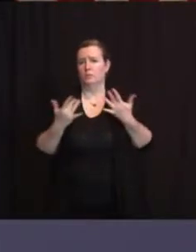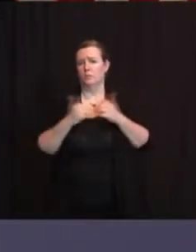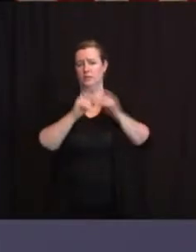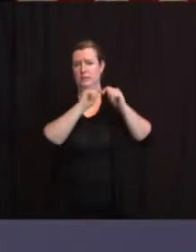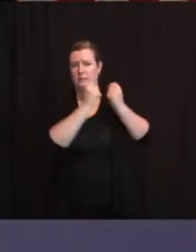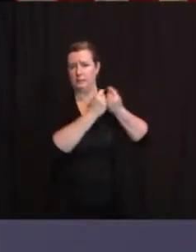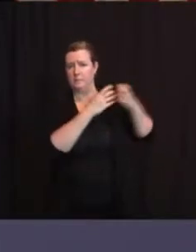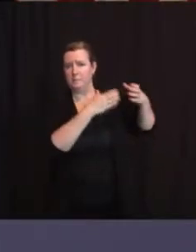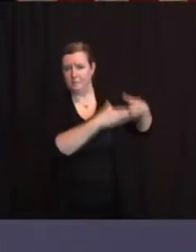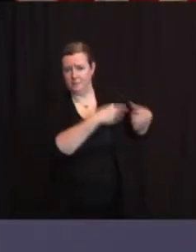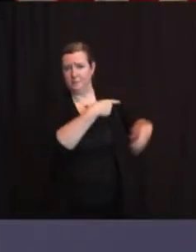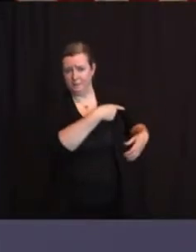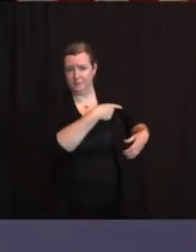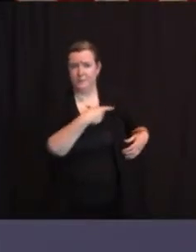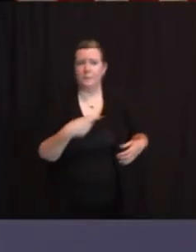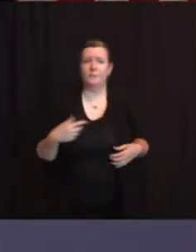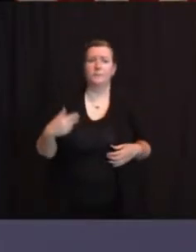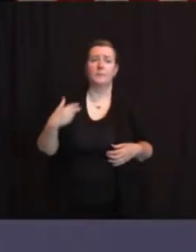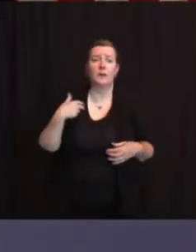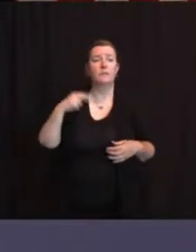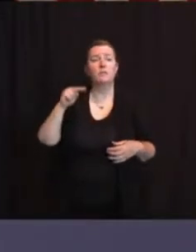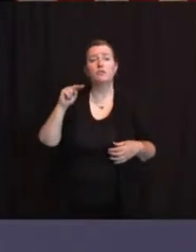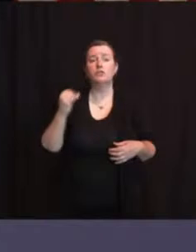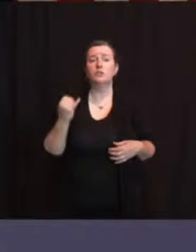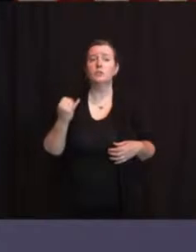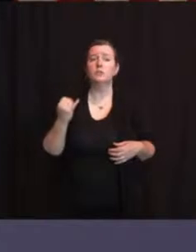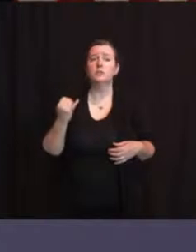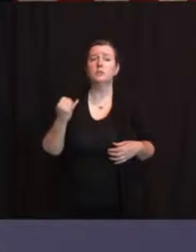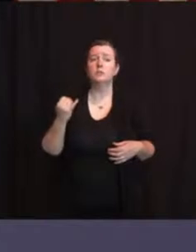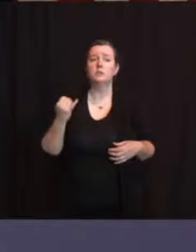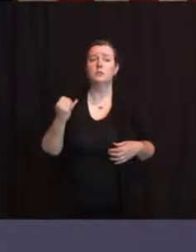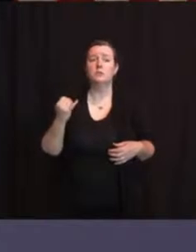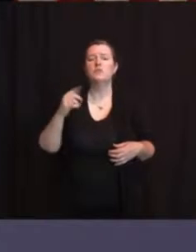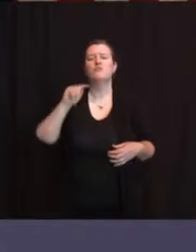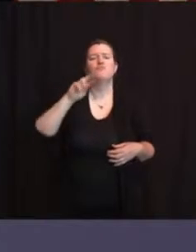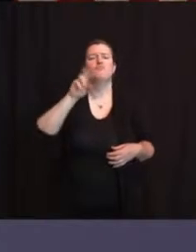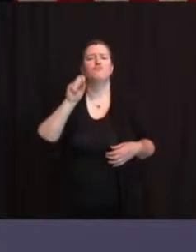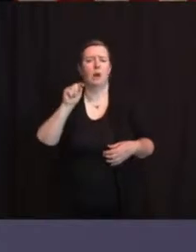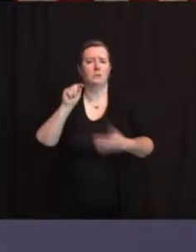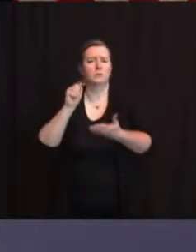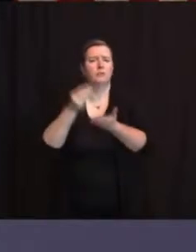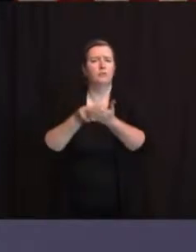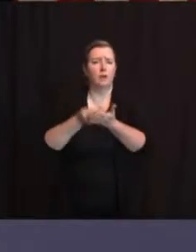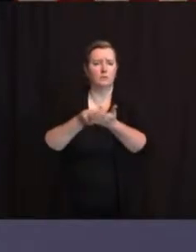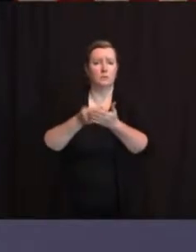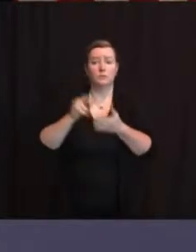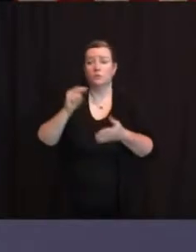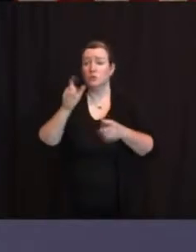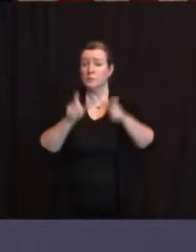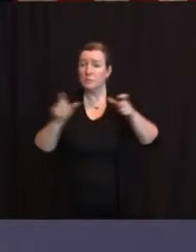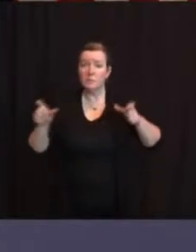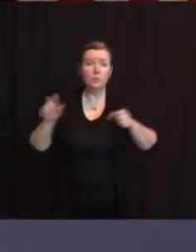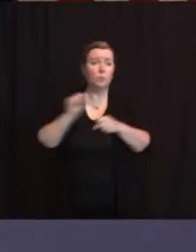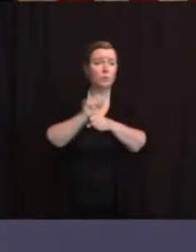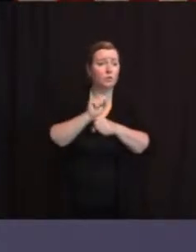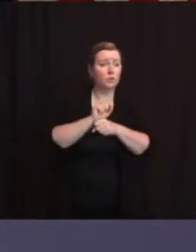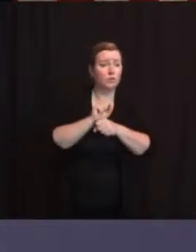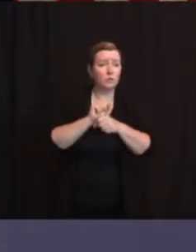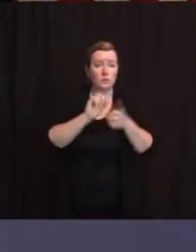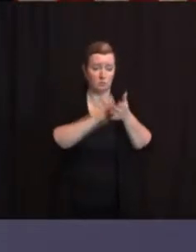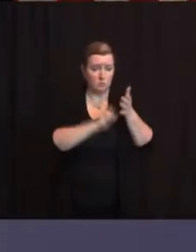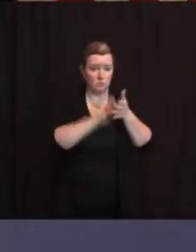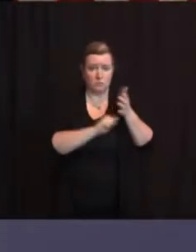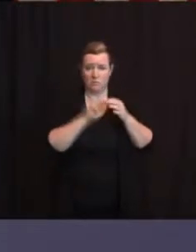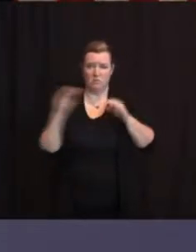of us, including all New Jersey employers, pay into isn't a victim of fraud. Let's